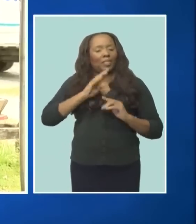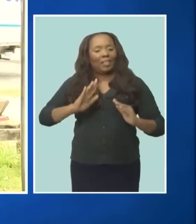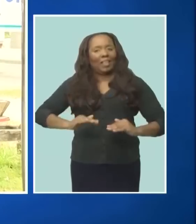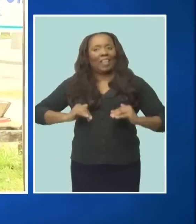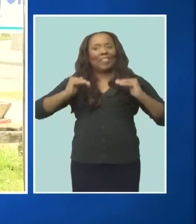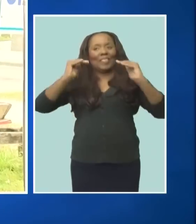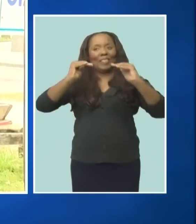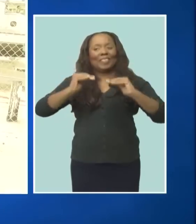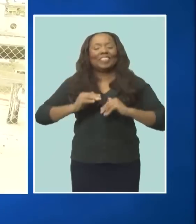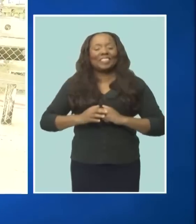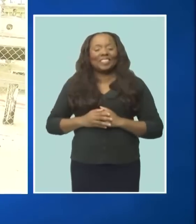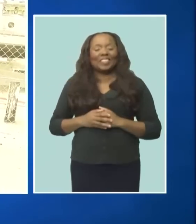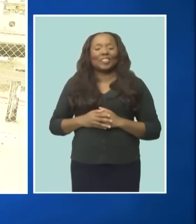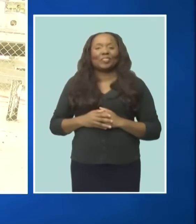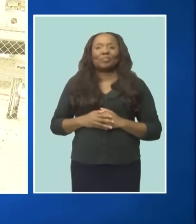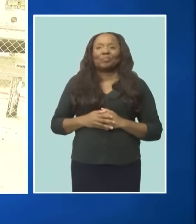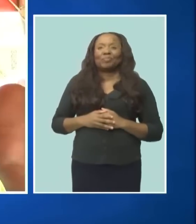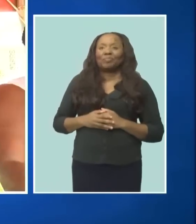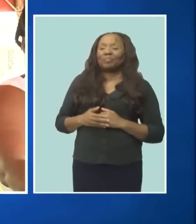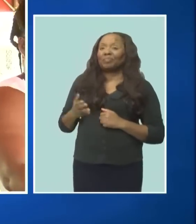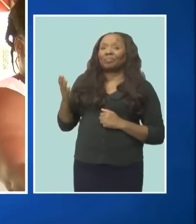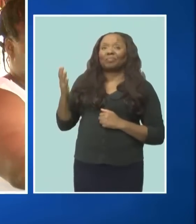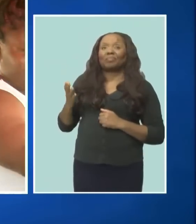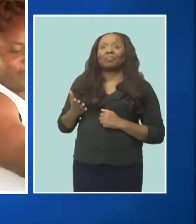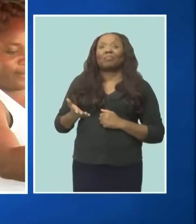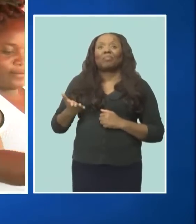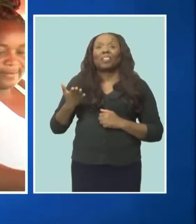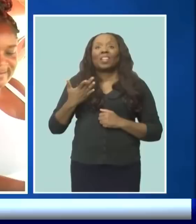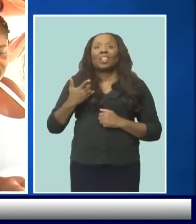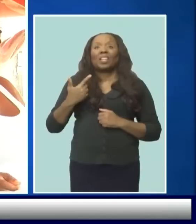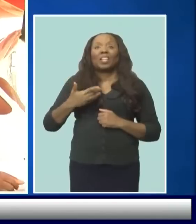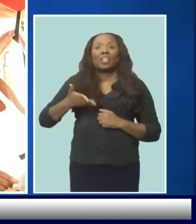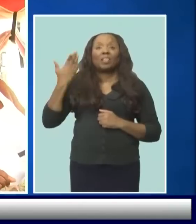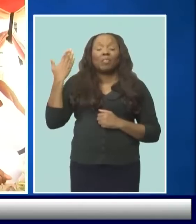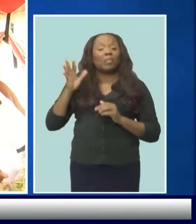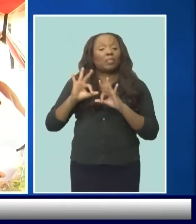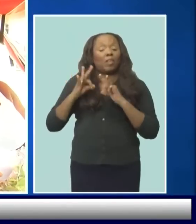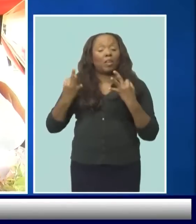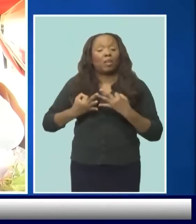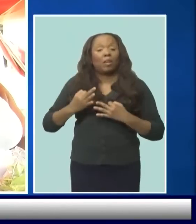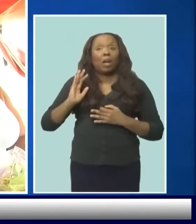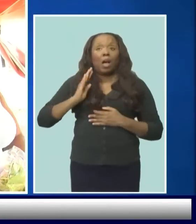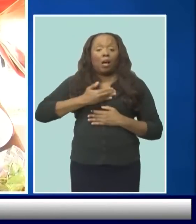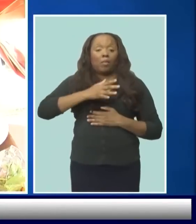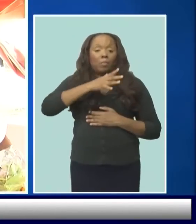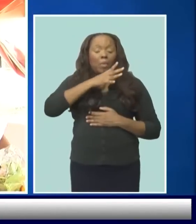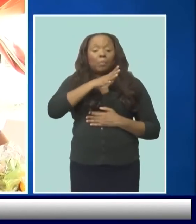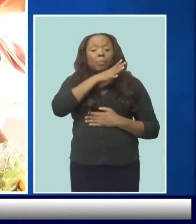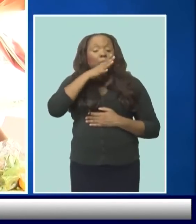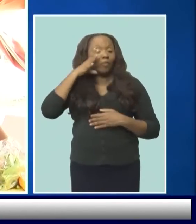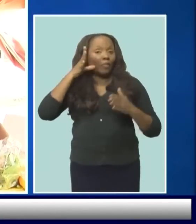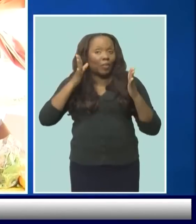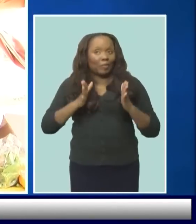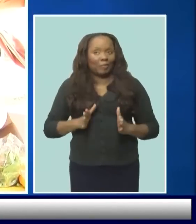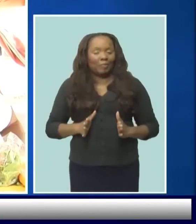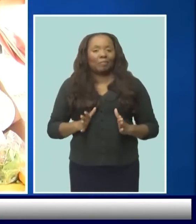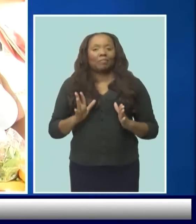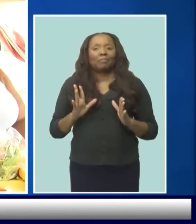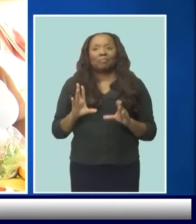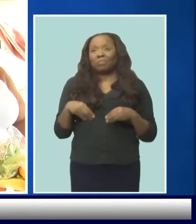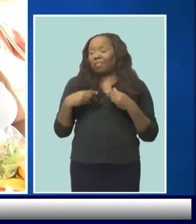upliftment. It used to be a family stall, and I say that. Our mom, she's a farmer, and she supplied a lot of